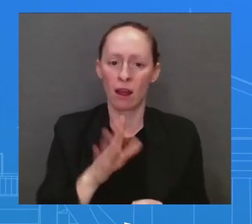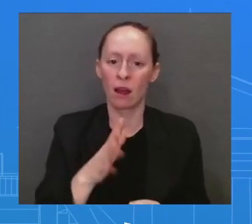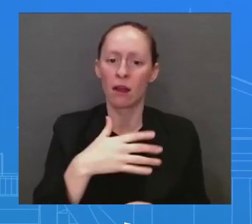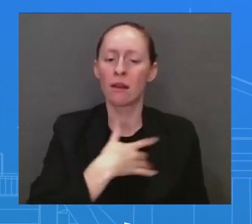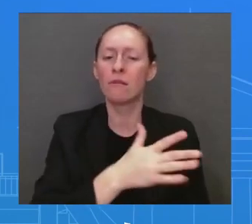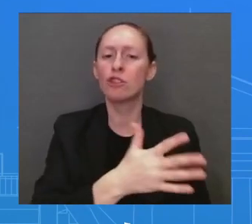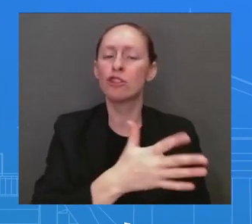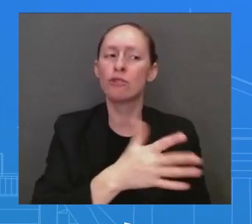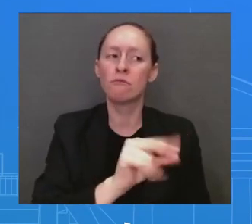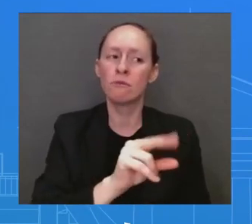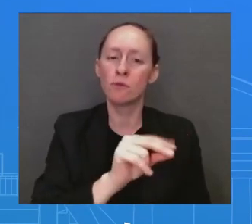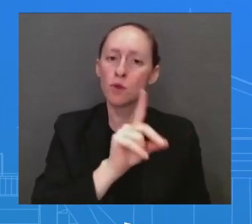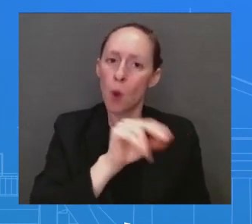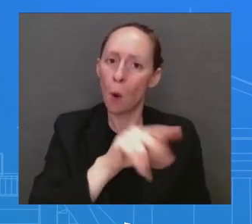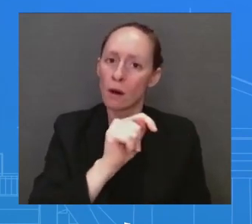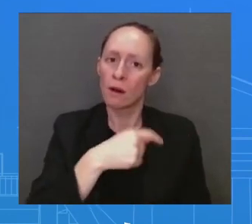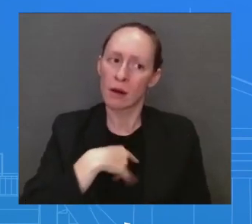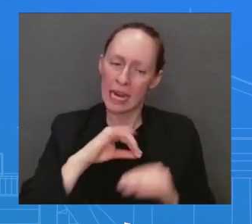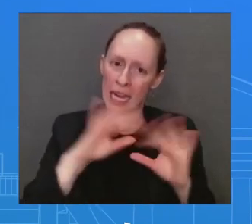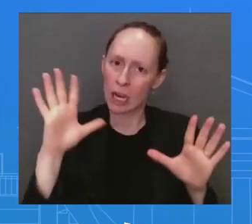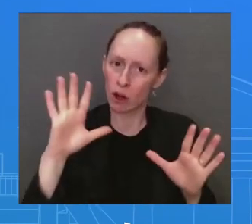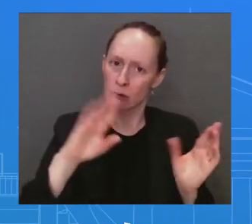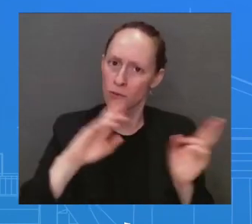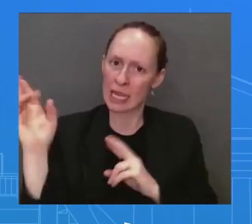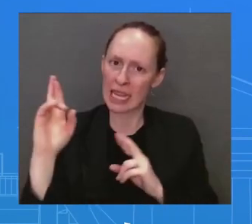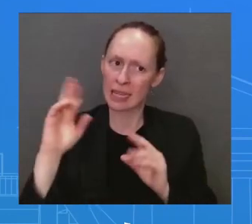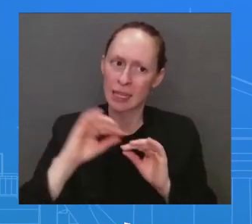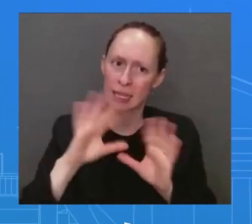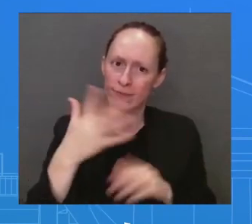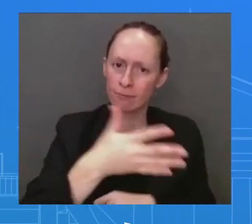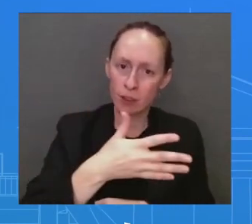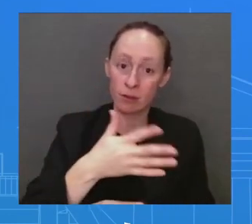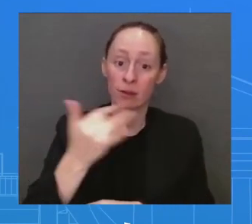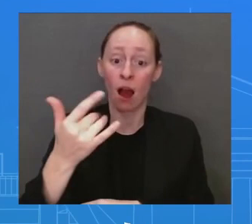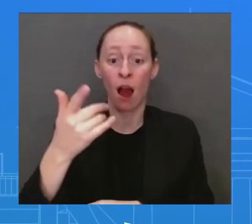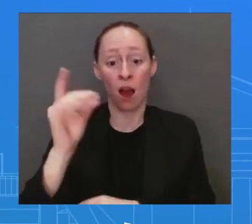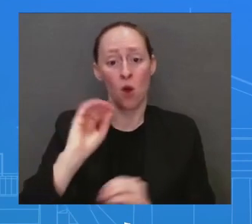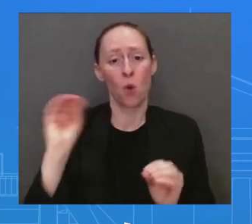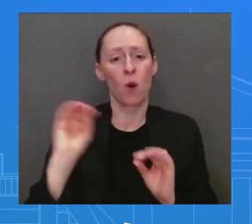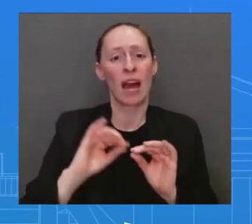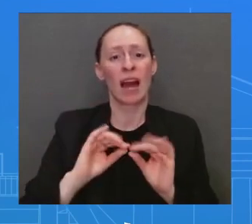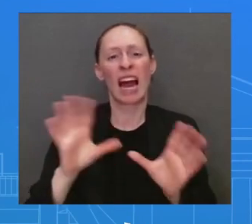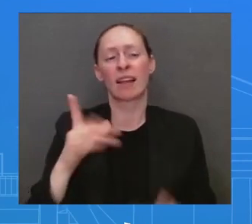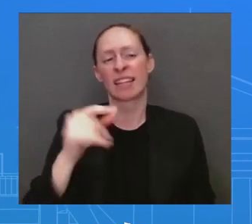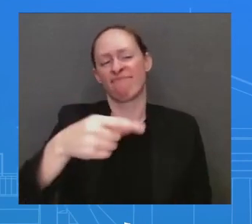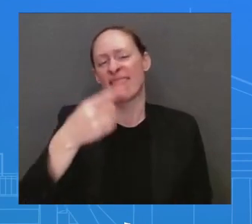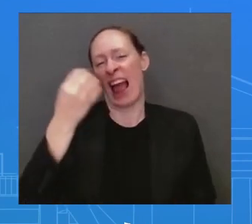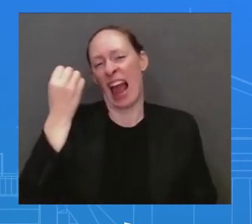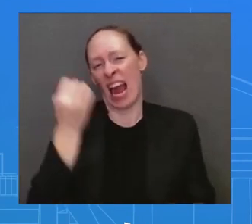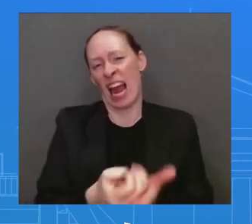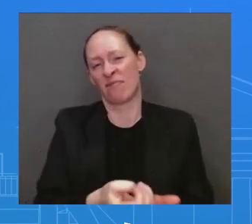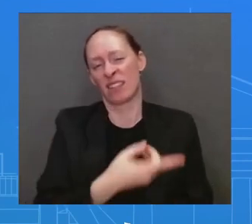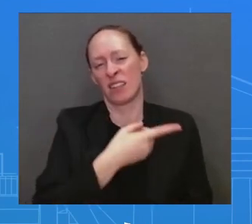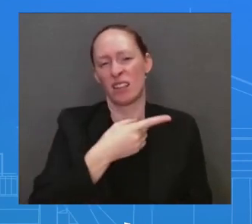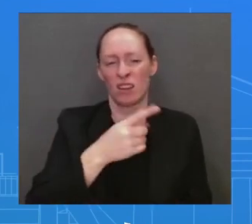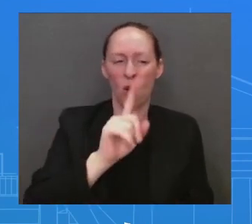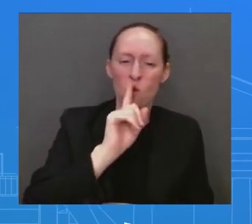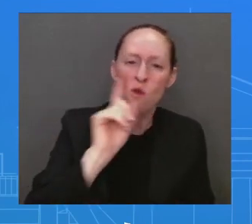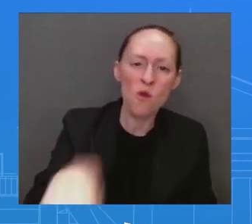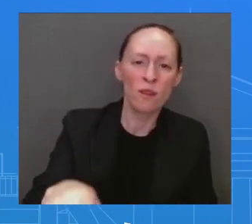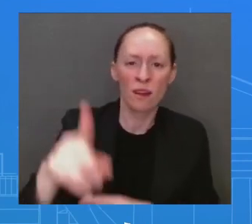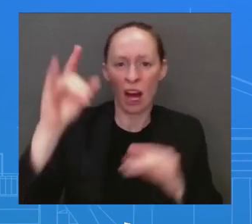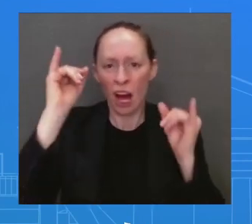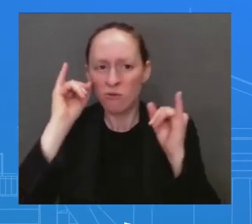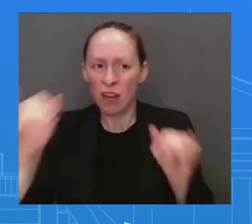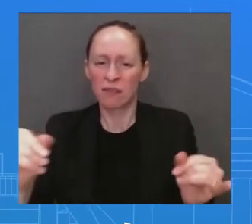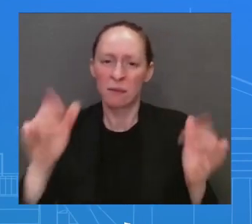There's no indication right now that any other nation state or actor is preparing or imminently